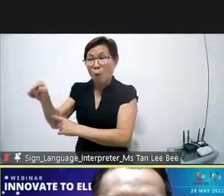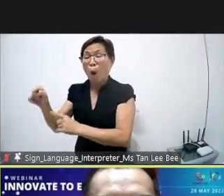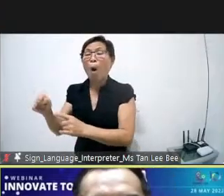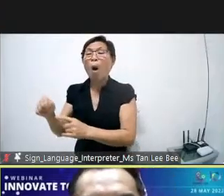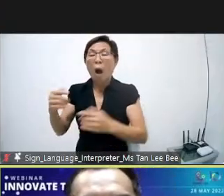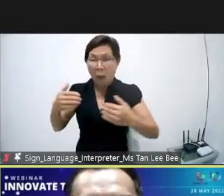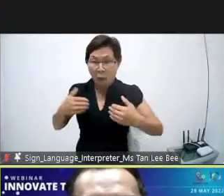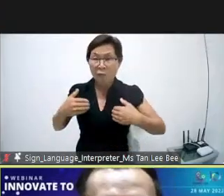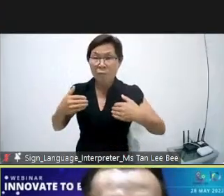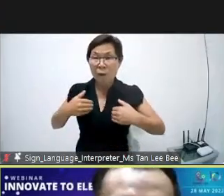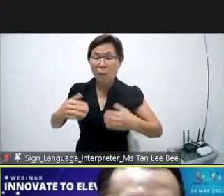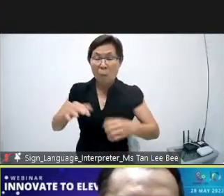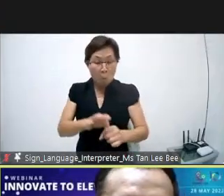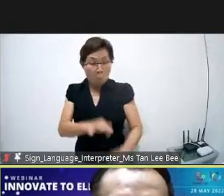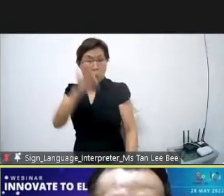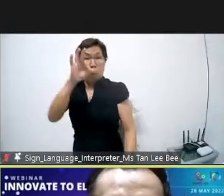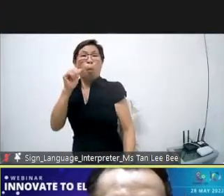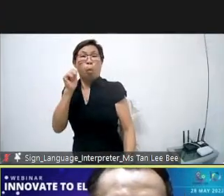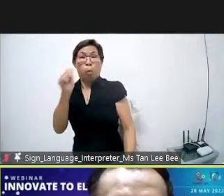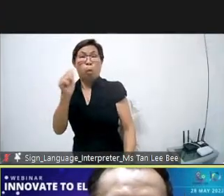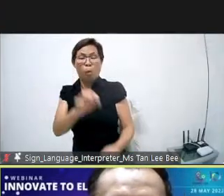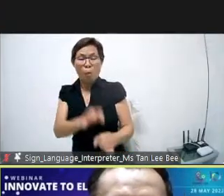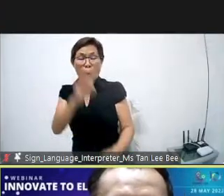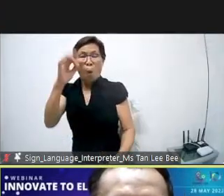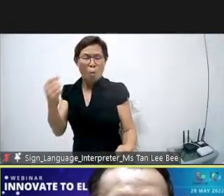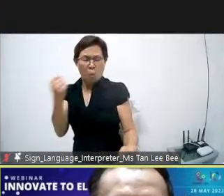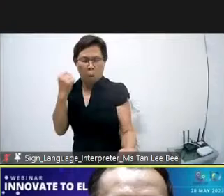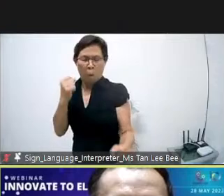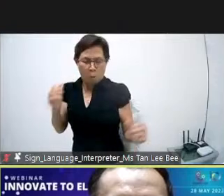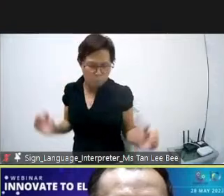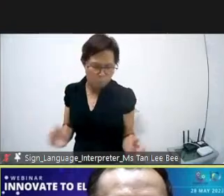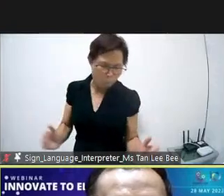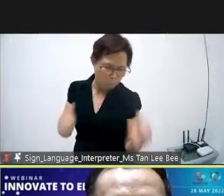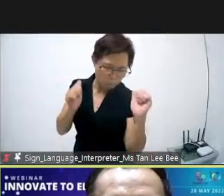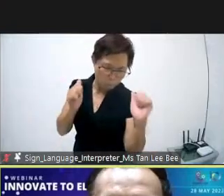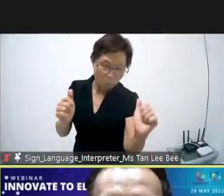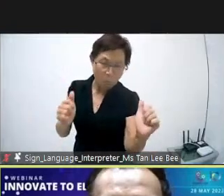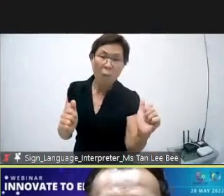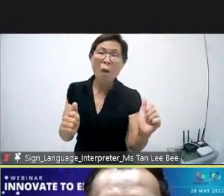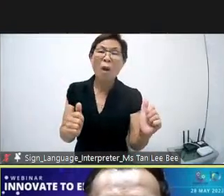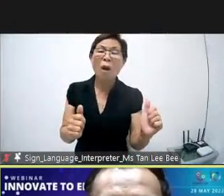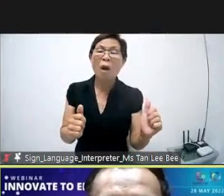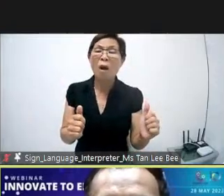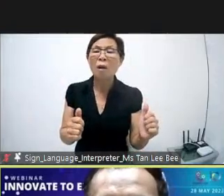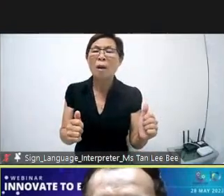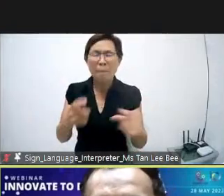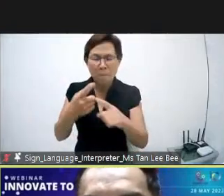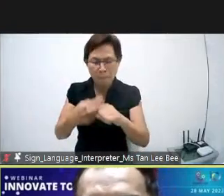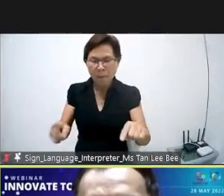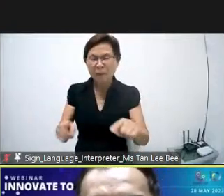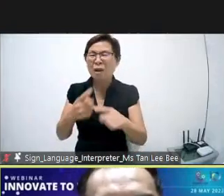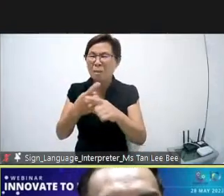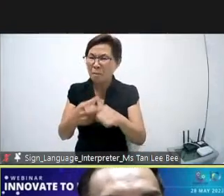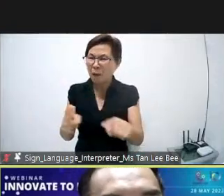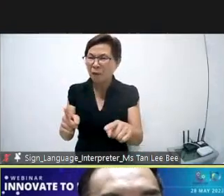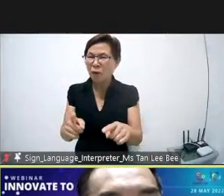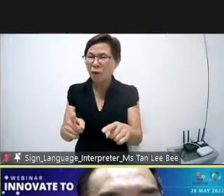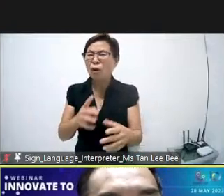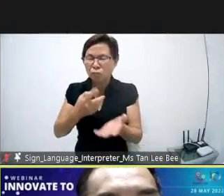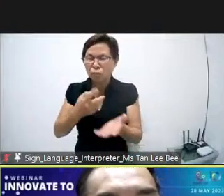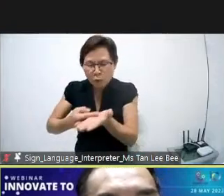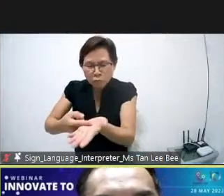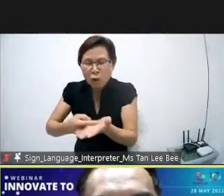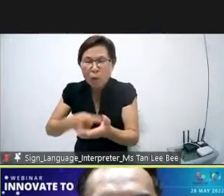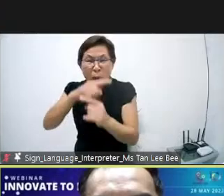have high spirit. They have very strong motivation and enthusiasm. But then when we talk